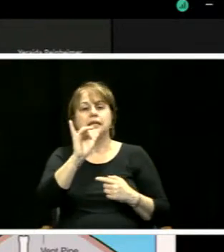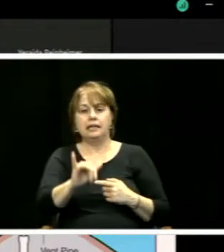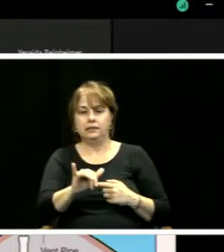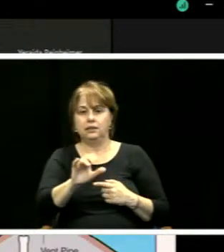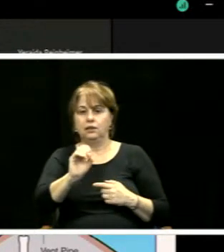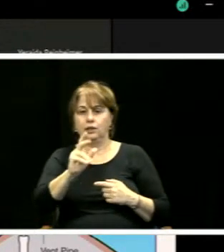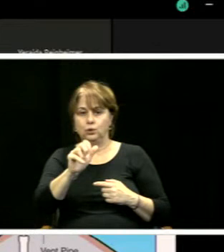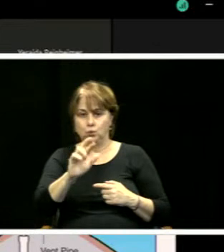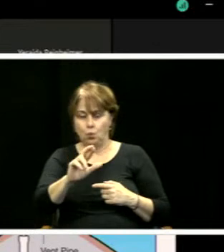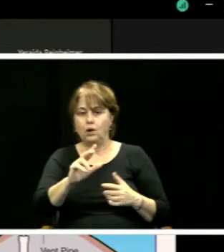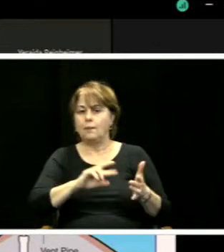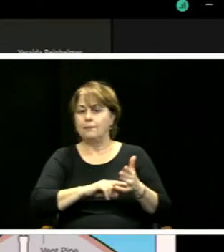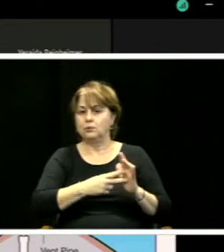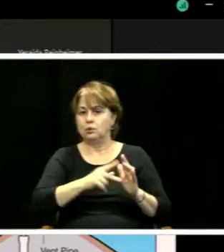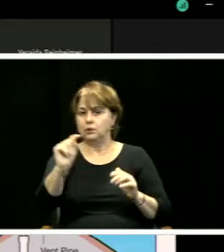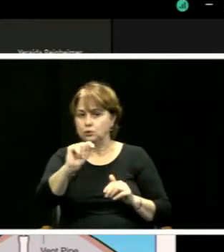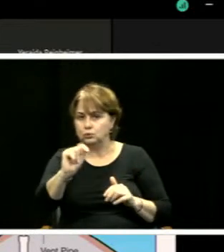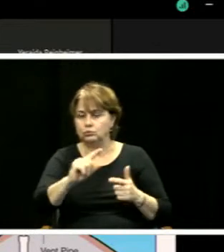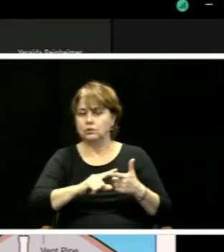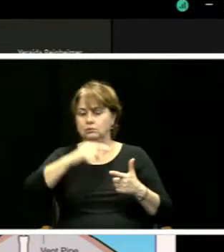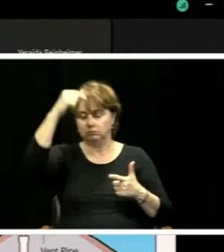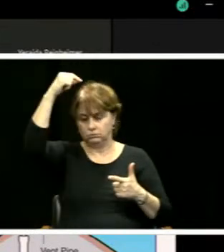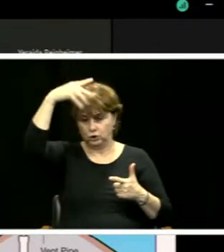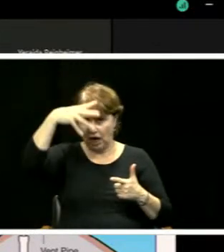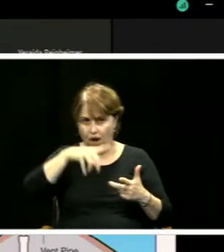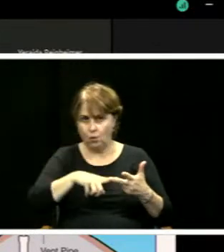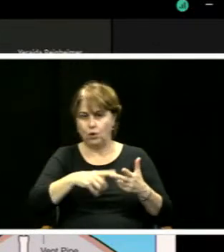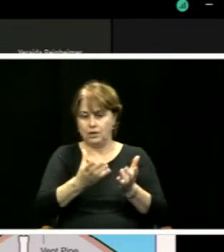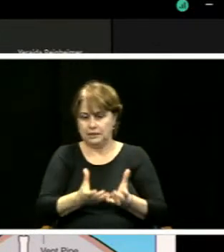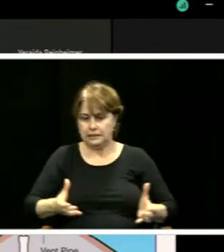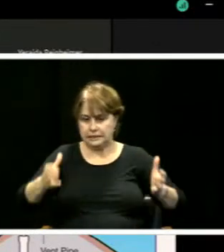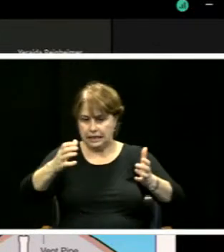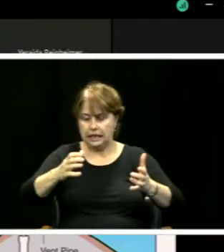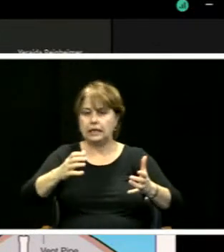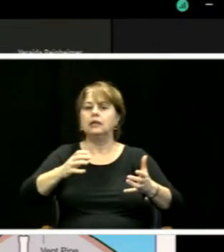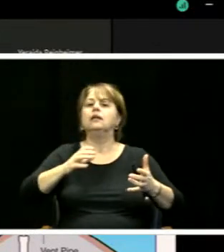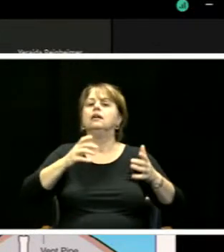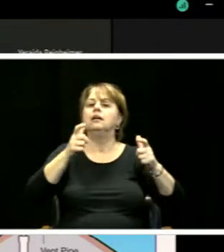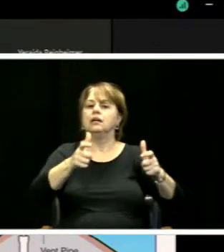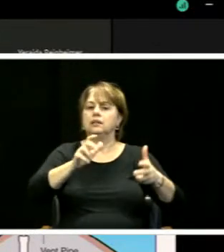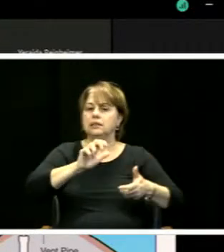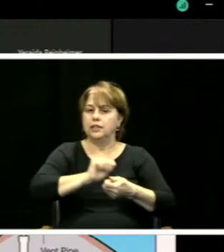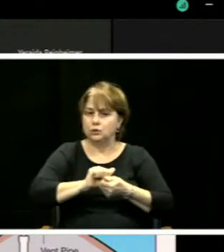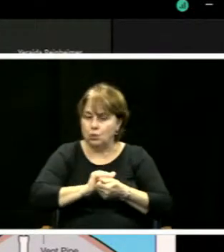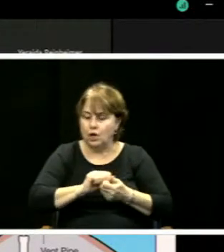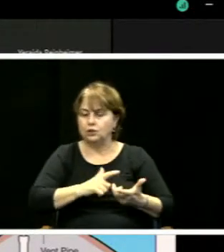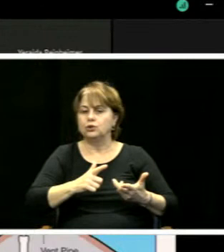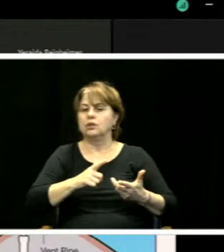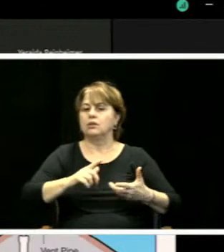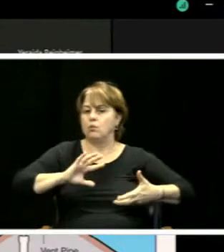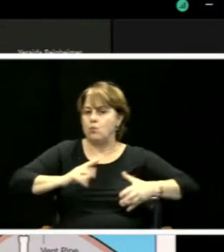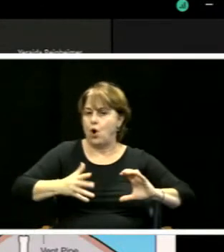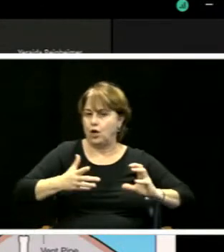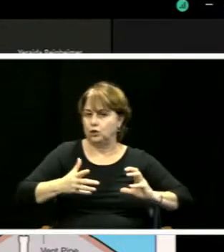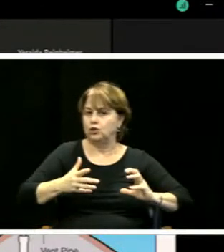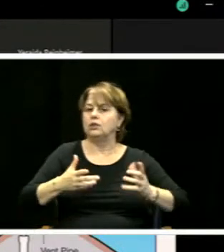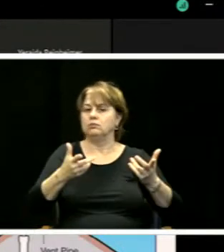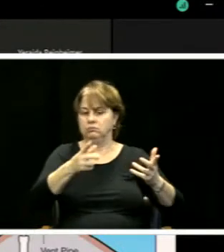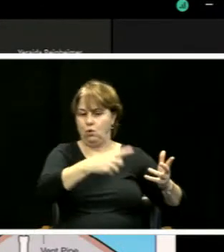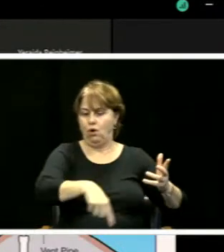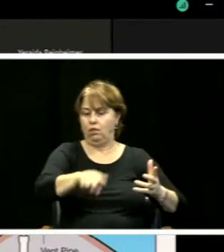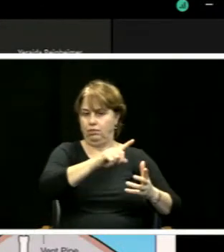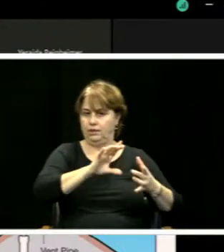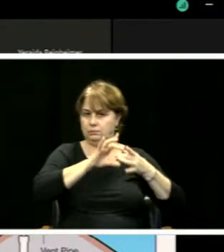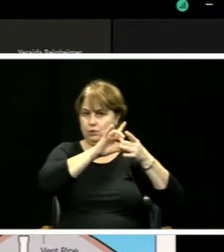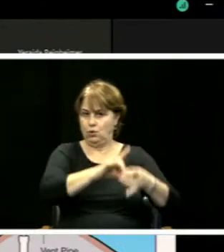would be your toilet, your shower, your sink, the dishwasher, the washing machine. All of those things belong in the sanitary sewer